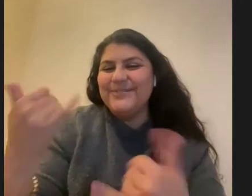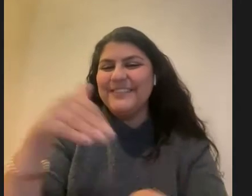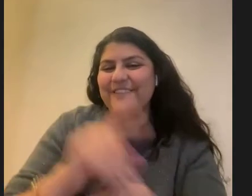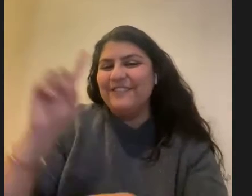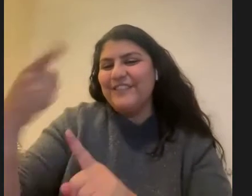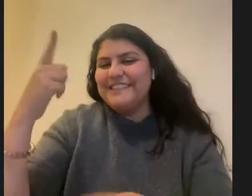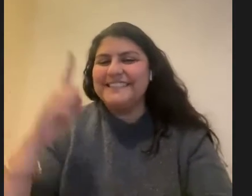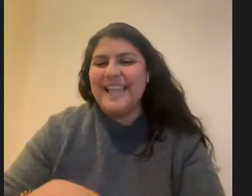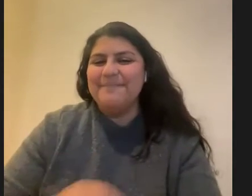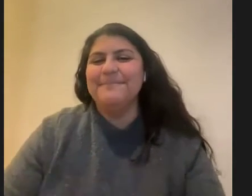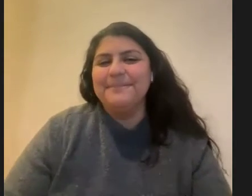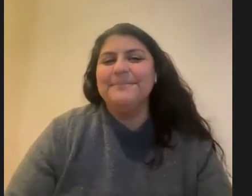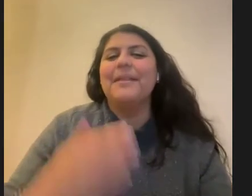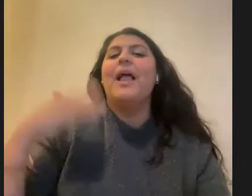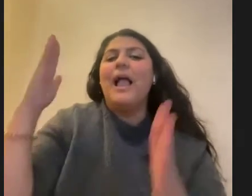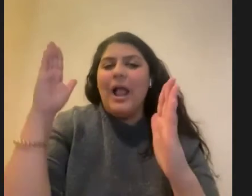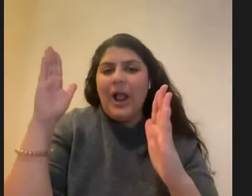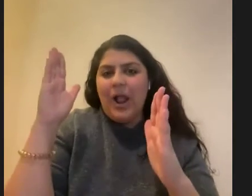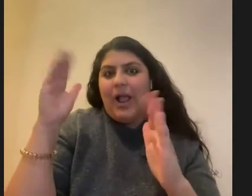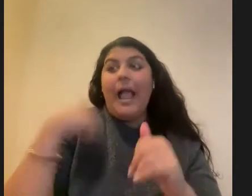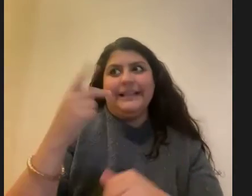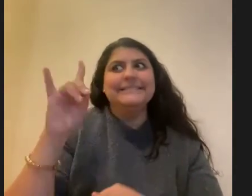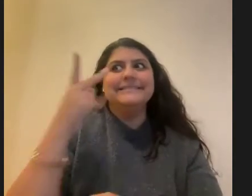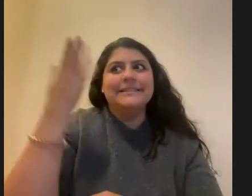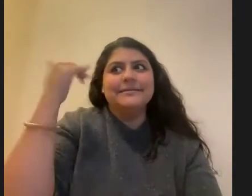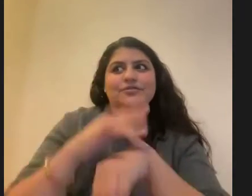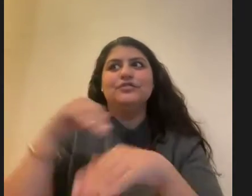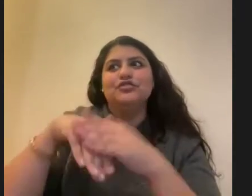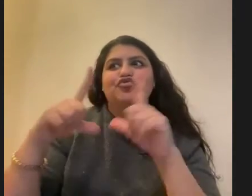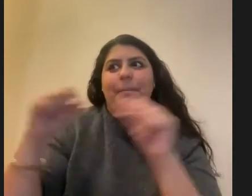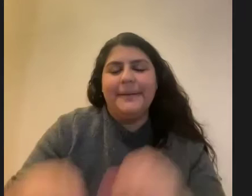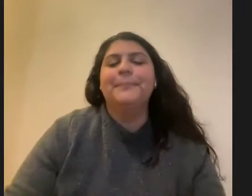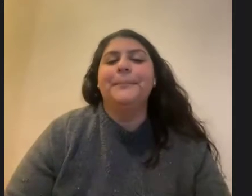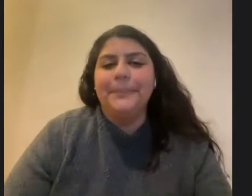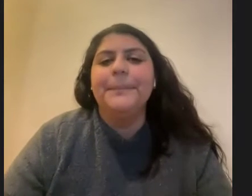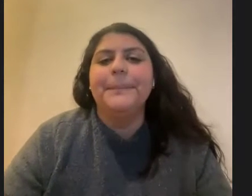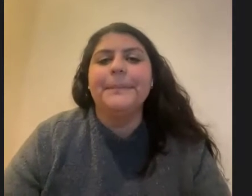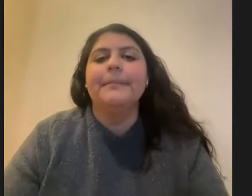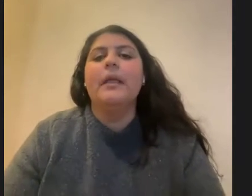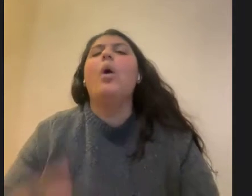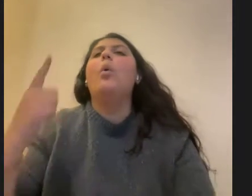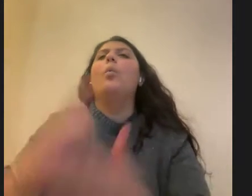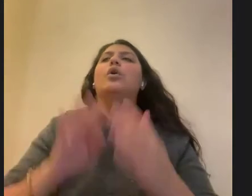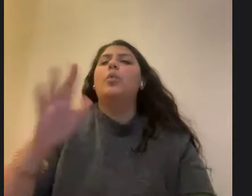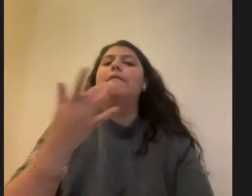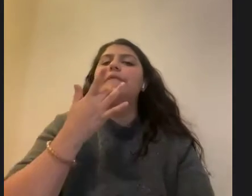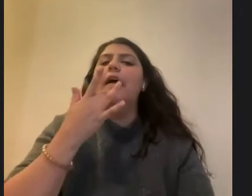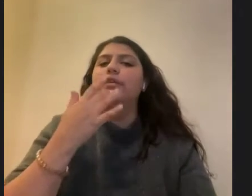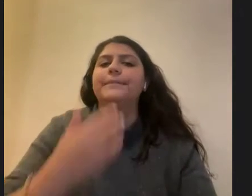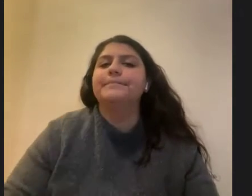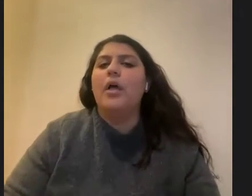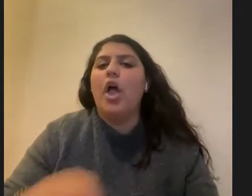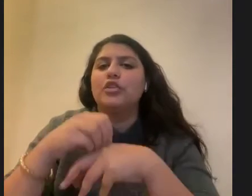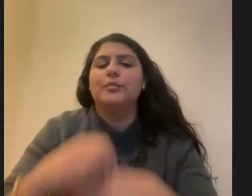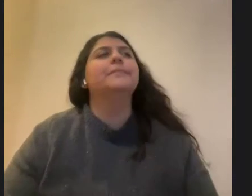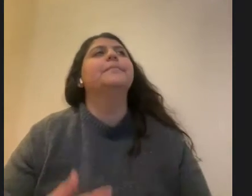So hopefully I have seen one in Japan though. So all right. What is your favorite octopus? My